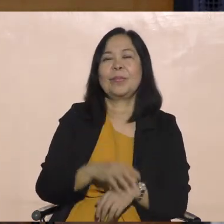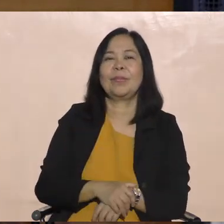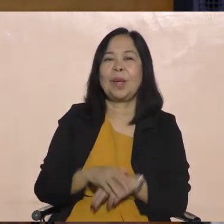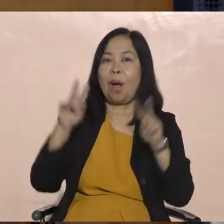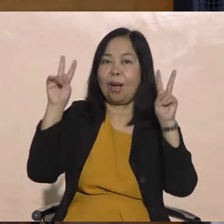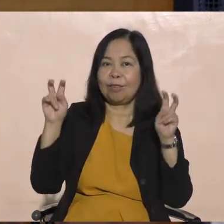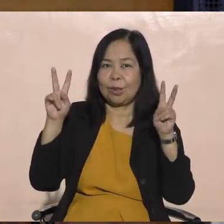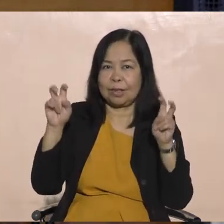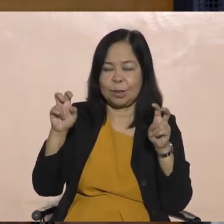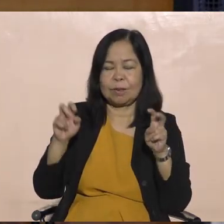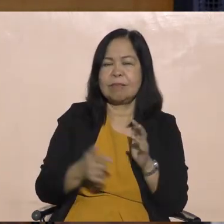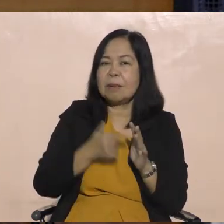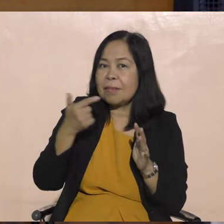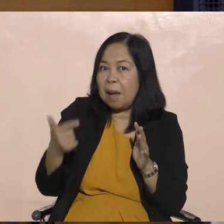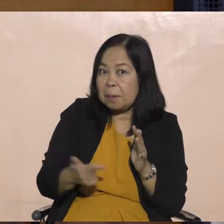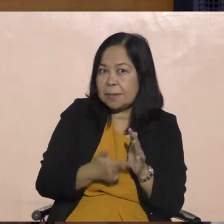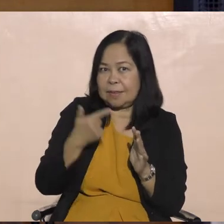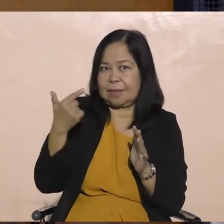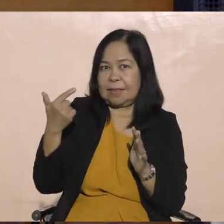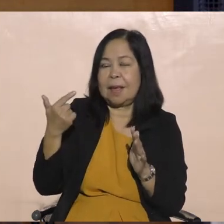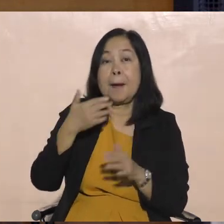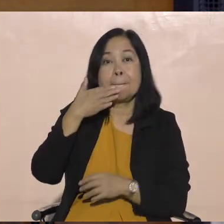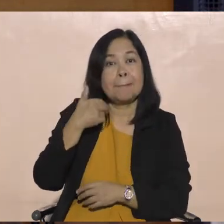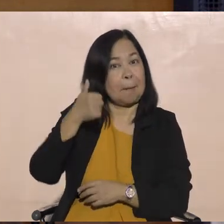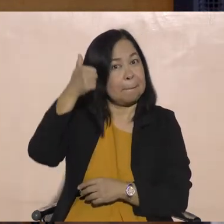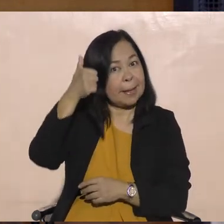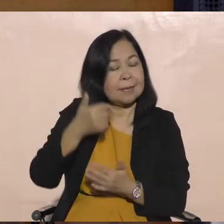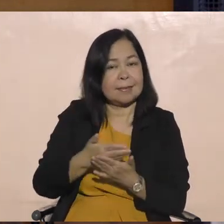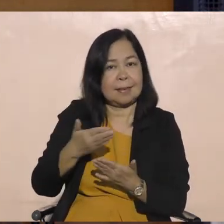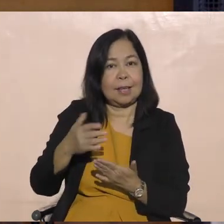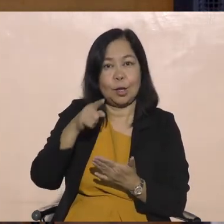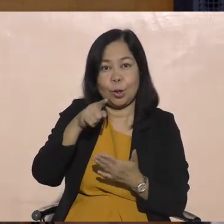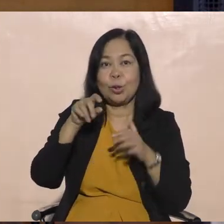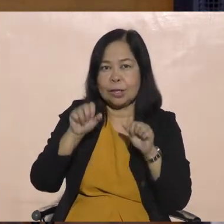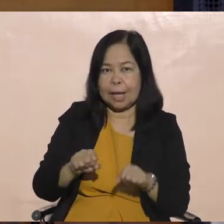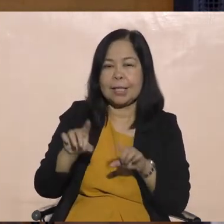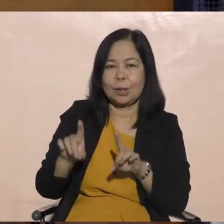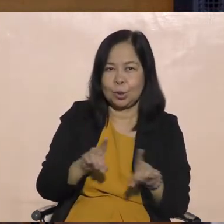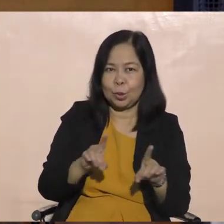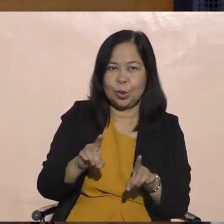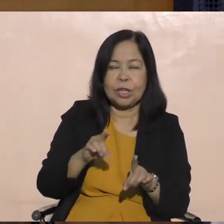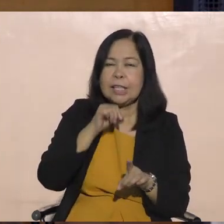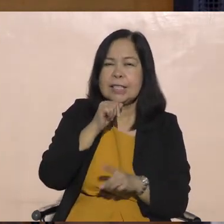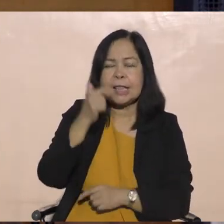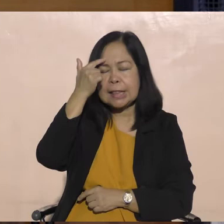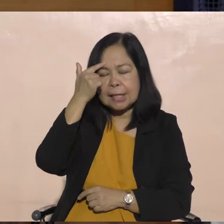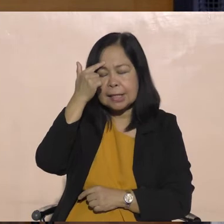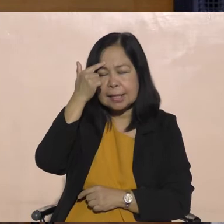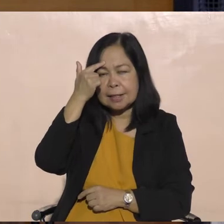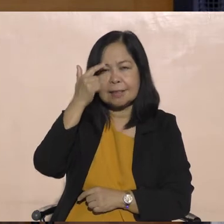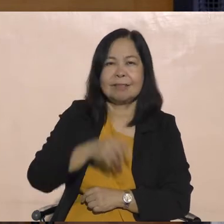akong nabasa, mga kaigsunan, nagingon, "Sometimes the best thing you can do is not